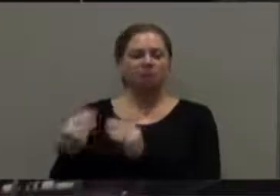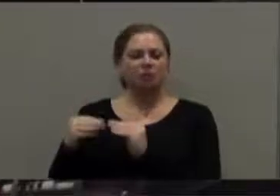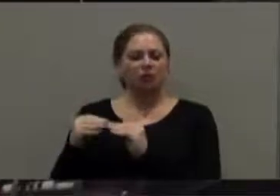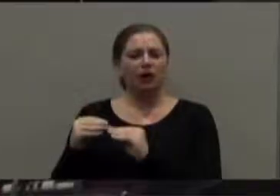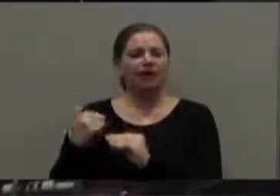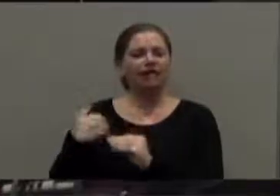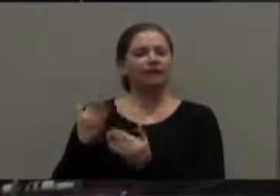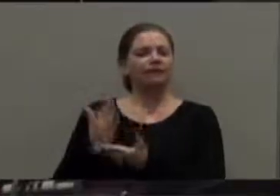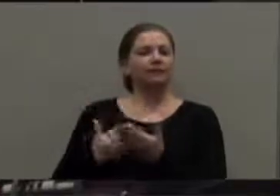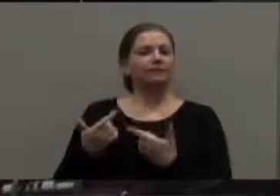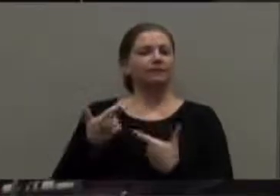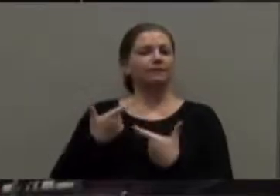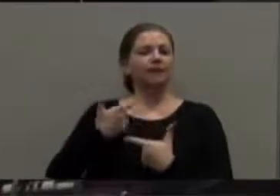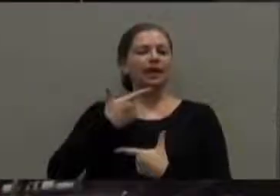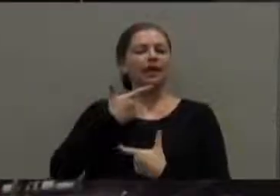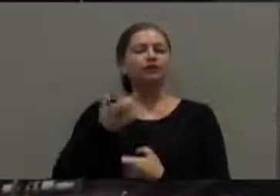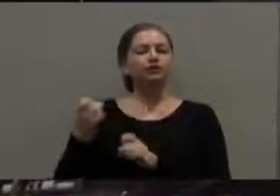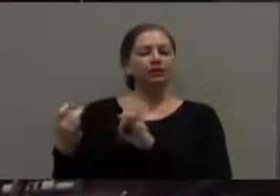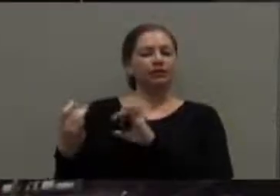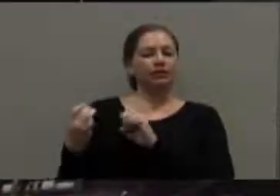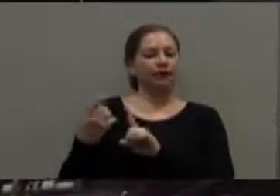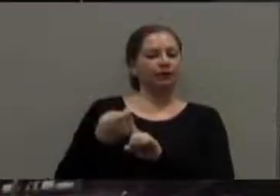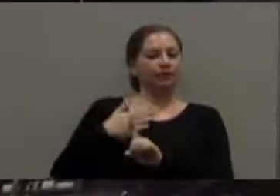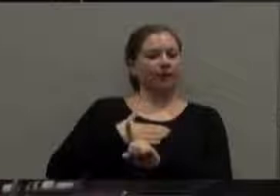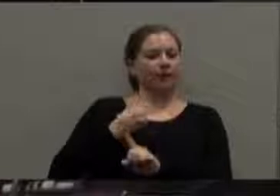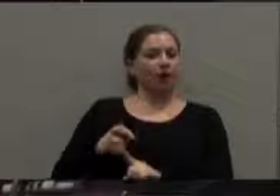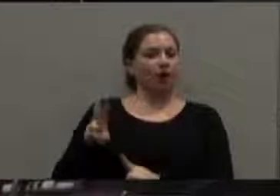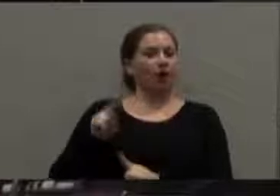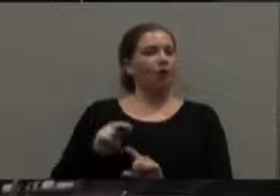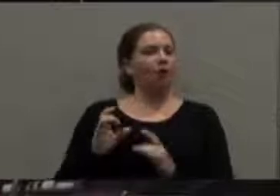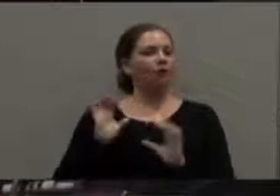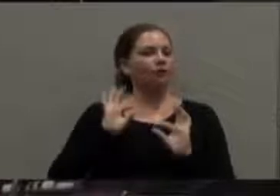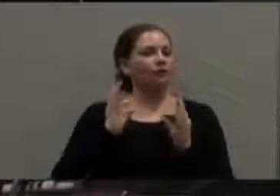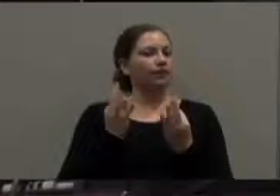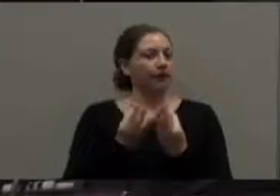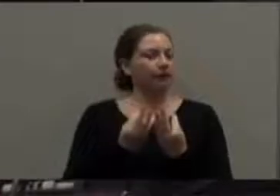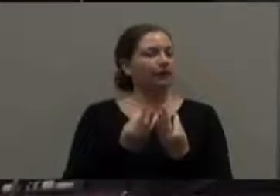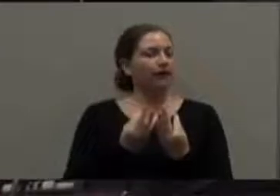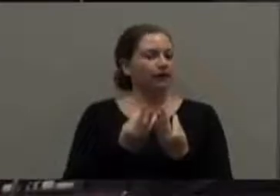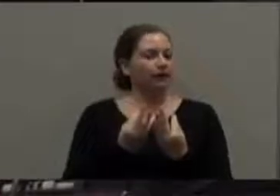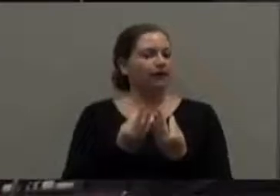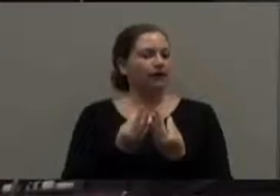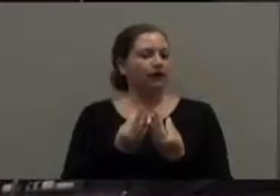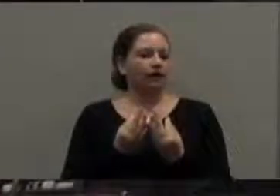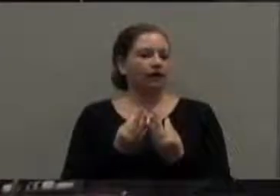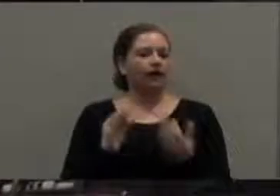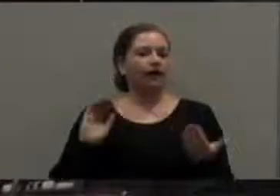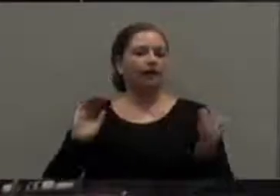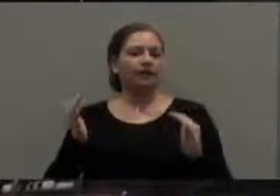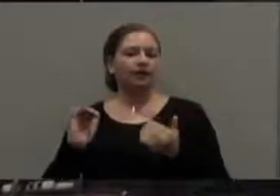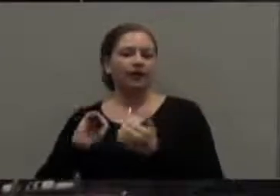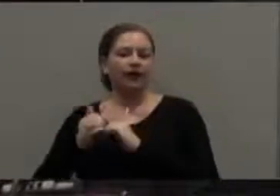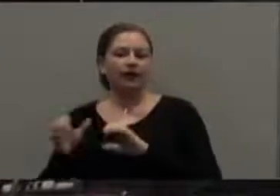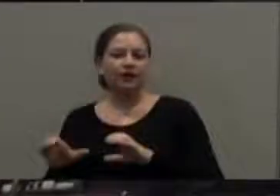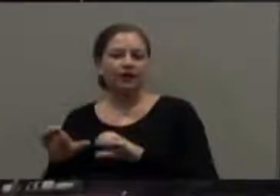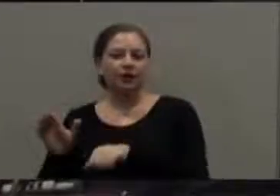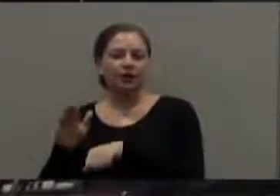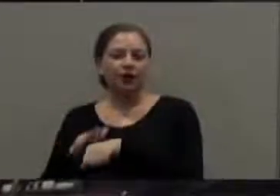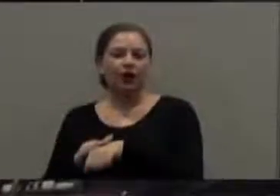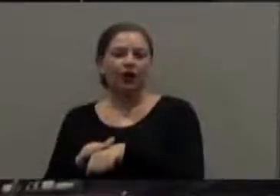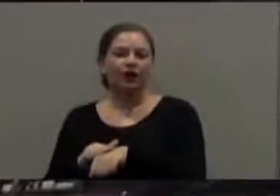interesting feedback from my own family comparing it to how they vote on reality TV shows such as